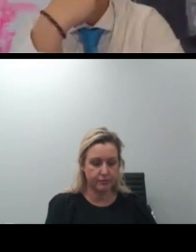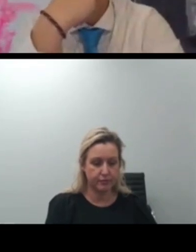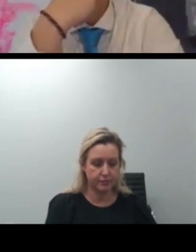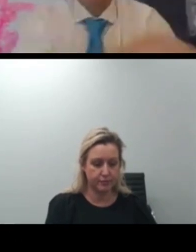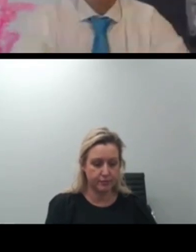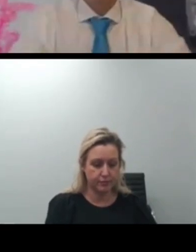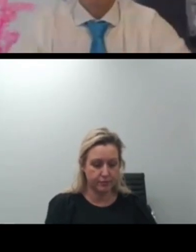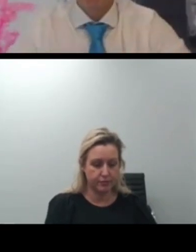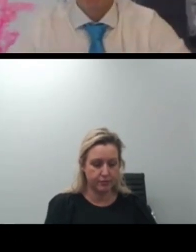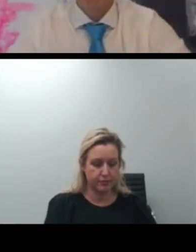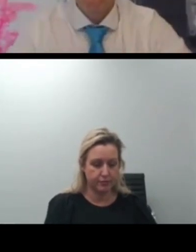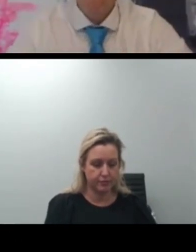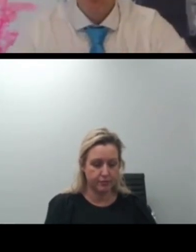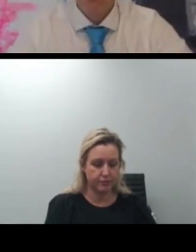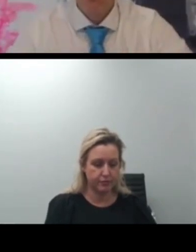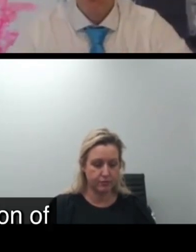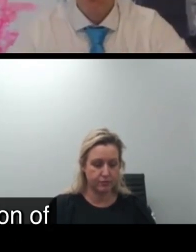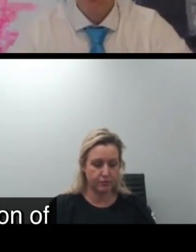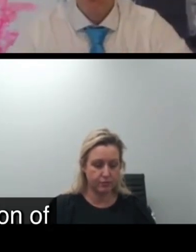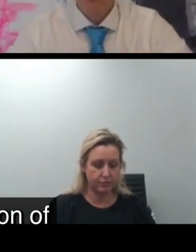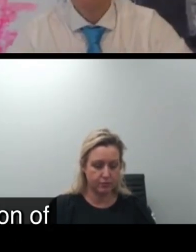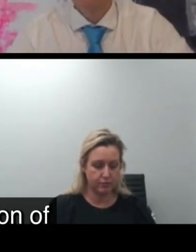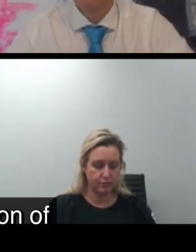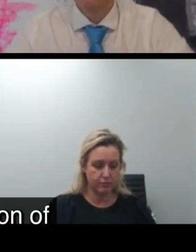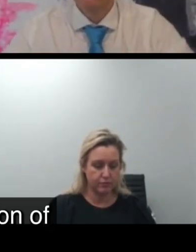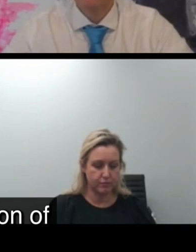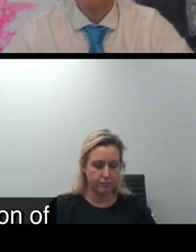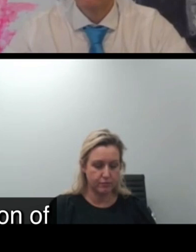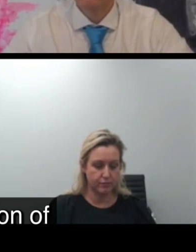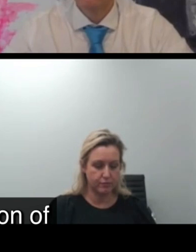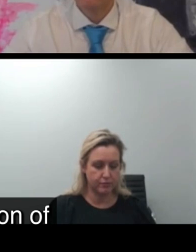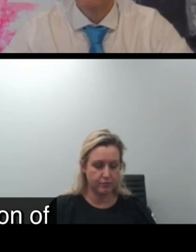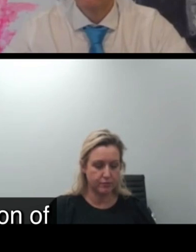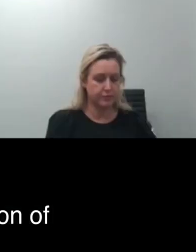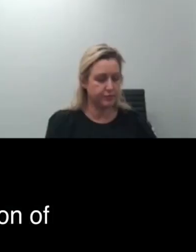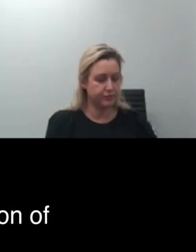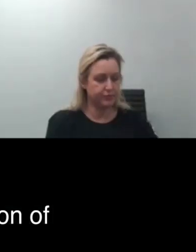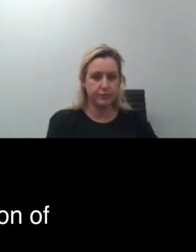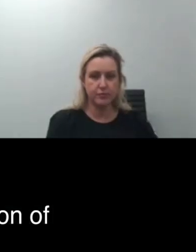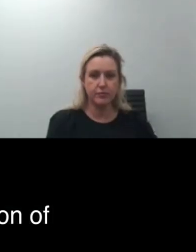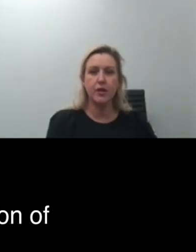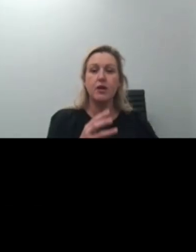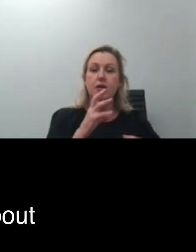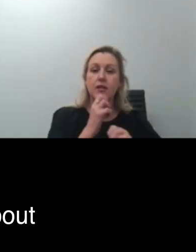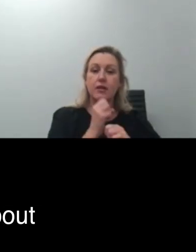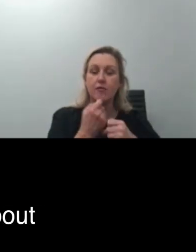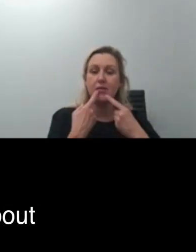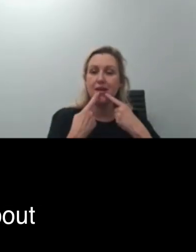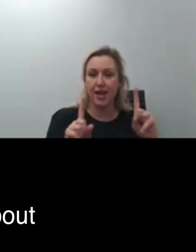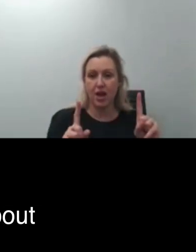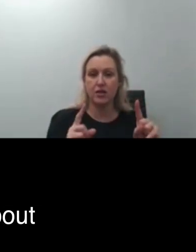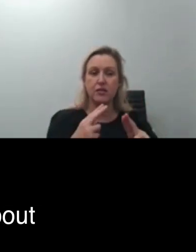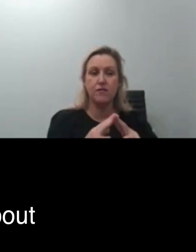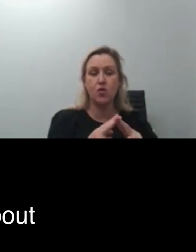Work Commission wage increase. So yes, the government has announced the injection of